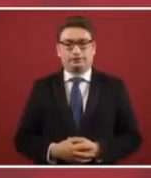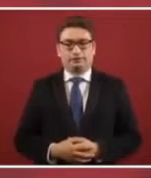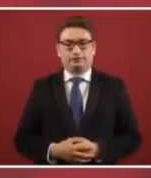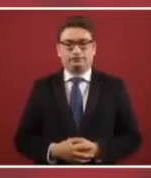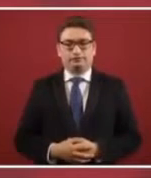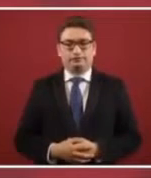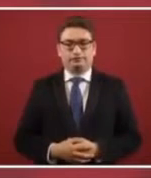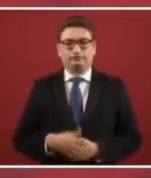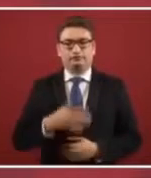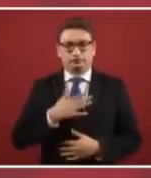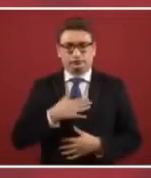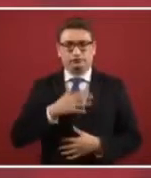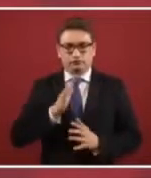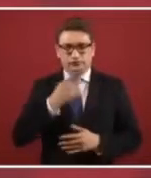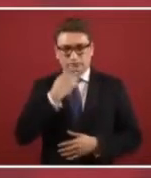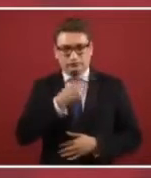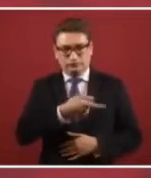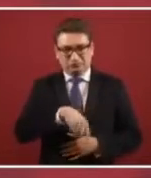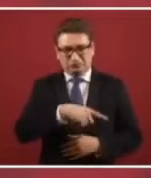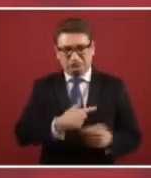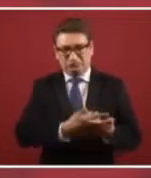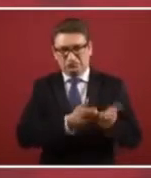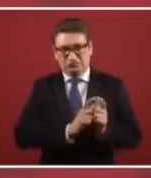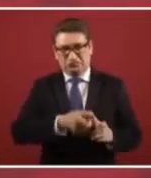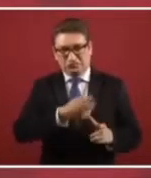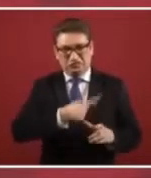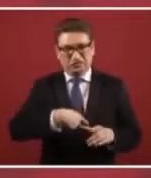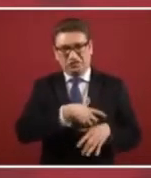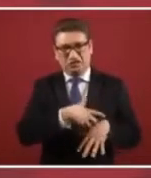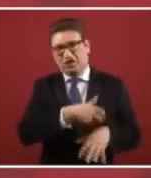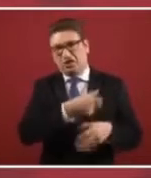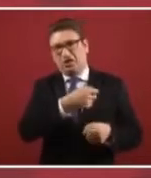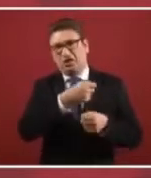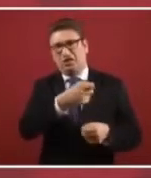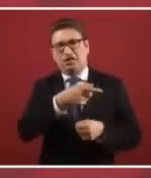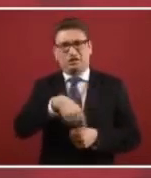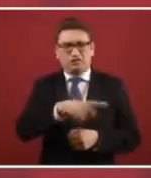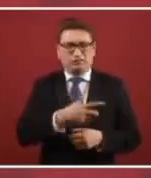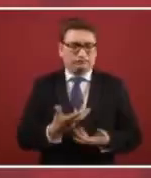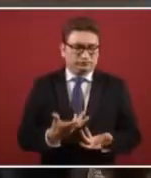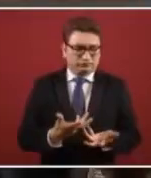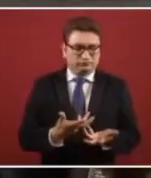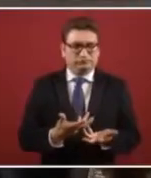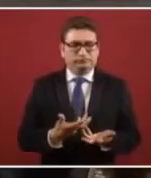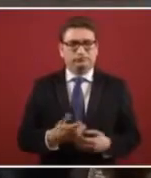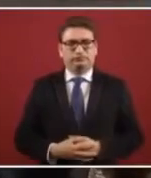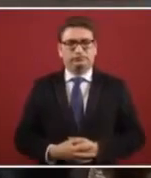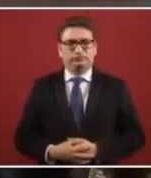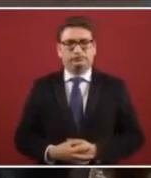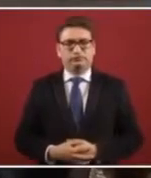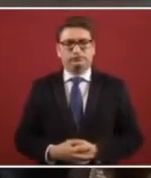that is a variable of conservatism they are not radicals either